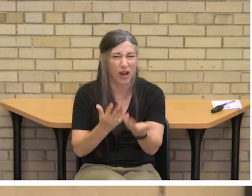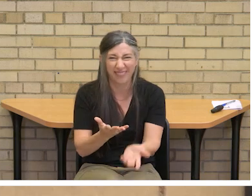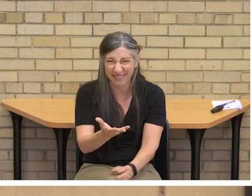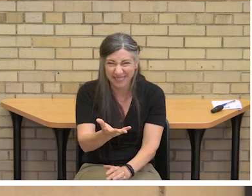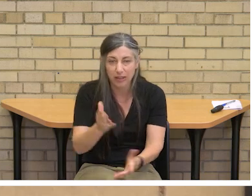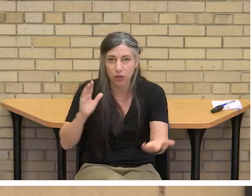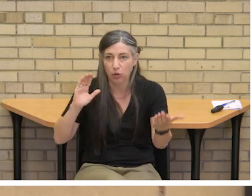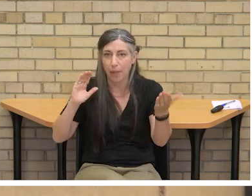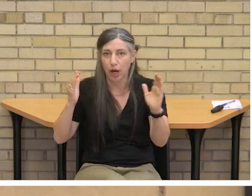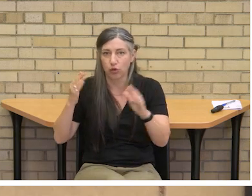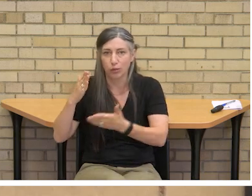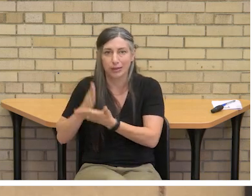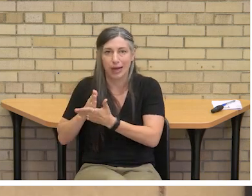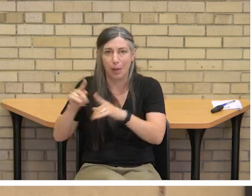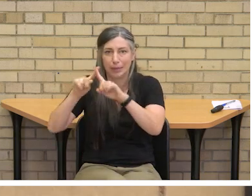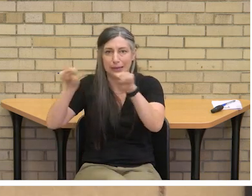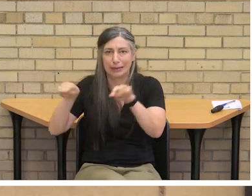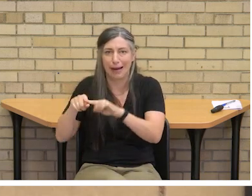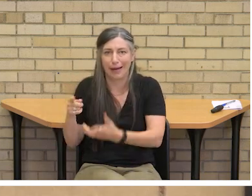you would be at the stop sign.